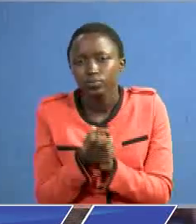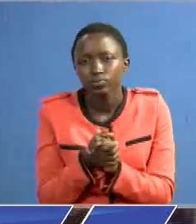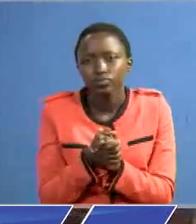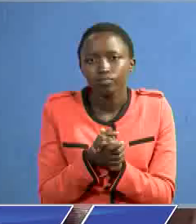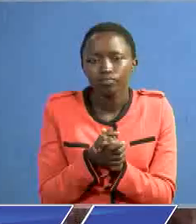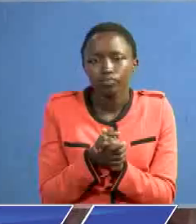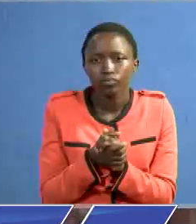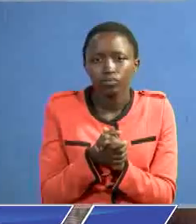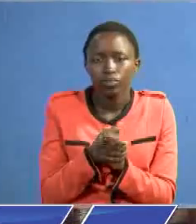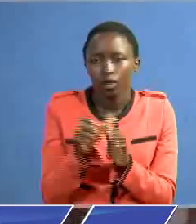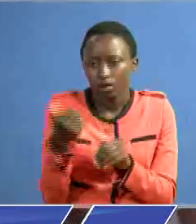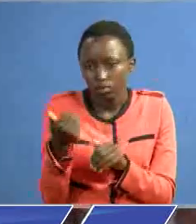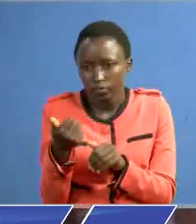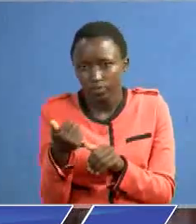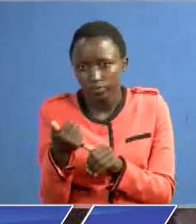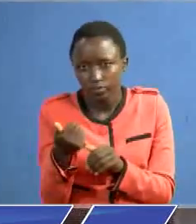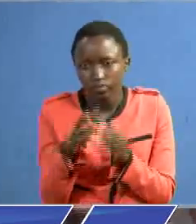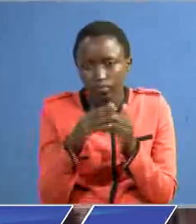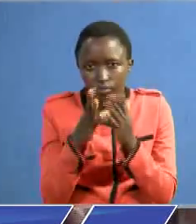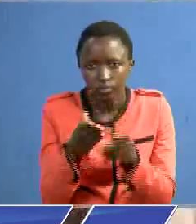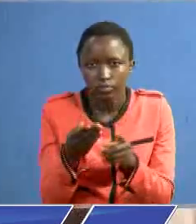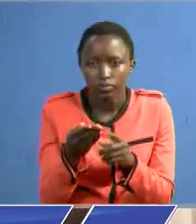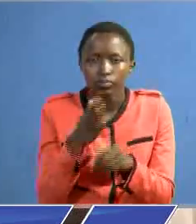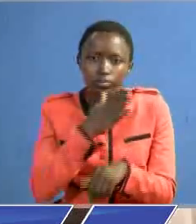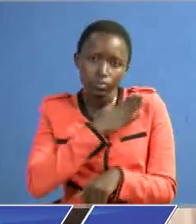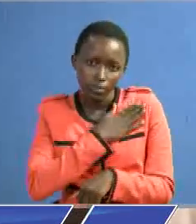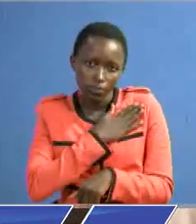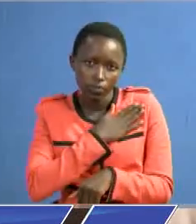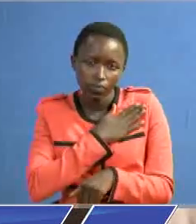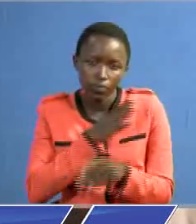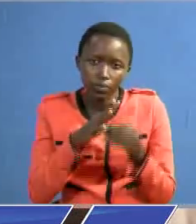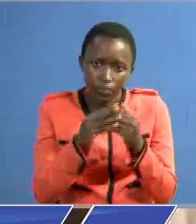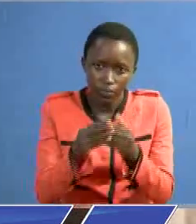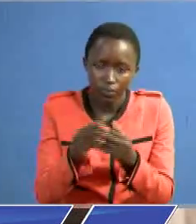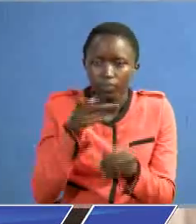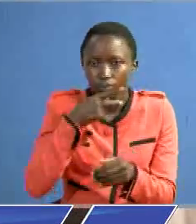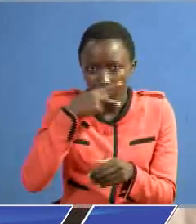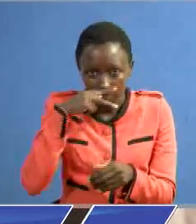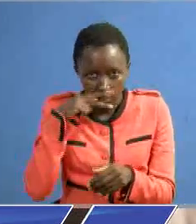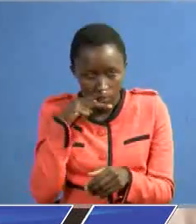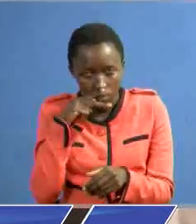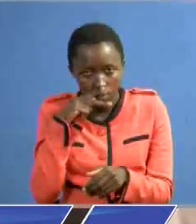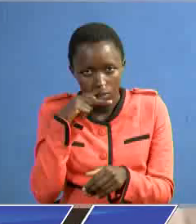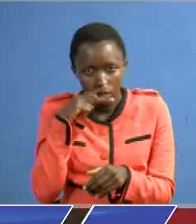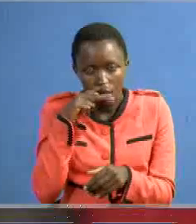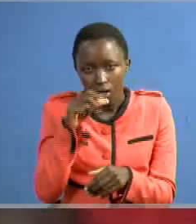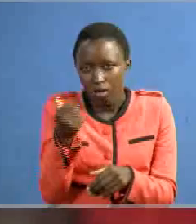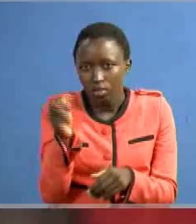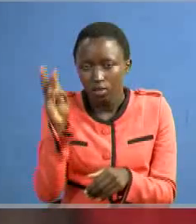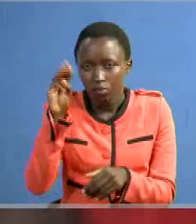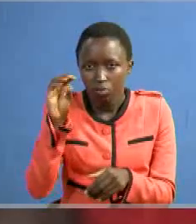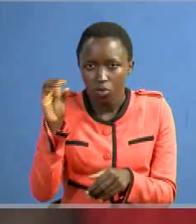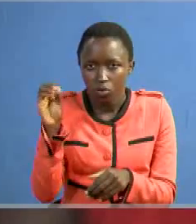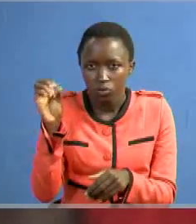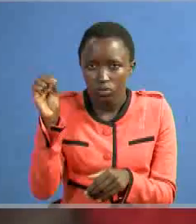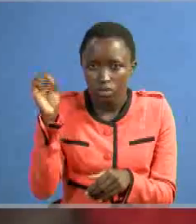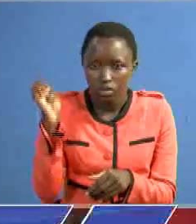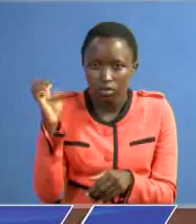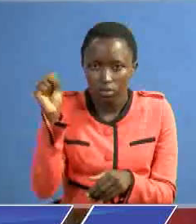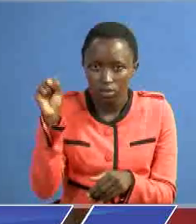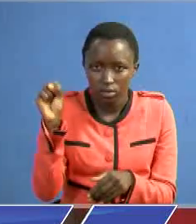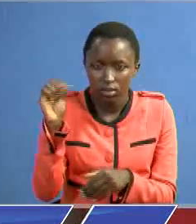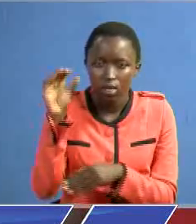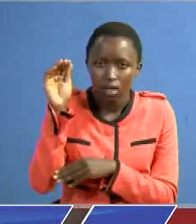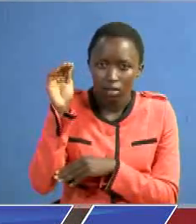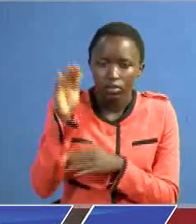on the other hand leaders from the National Zoo pollens NASA led by weapon leader Kalonzo Musyoka become a senator Moses with Tangela of